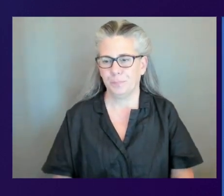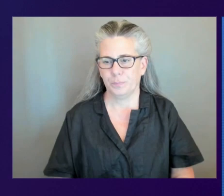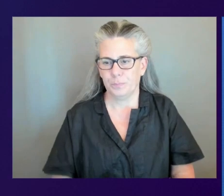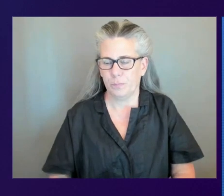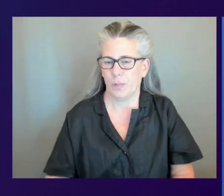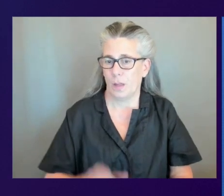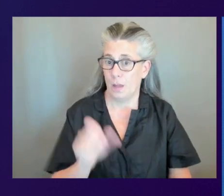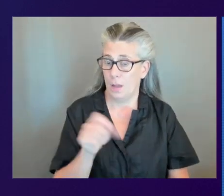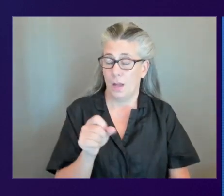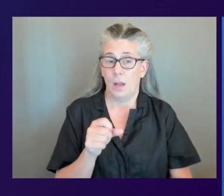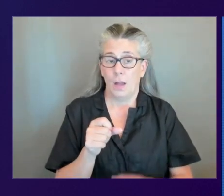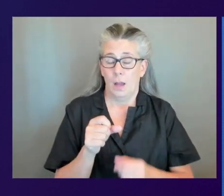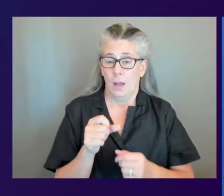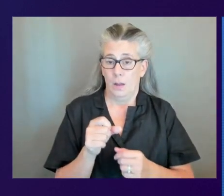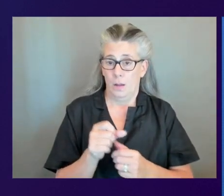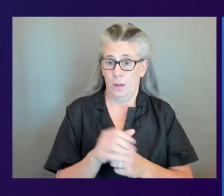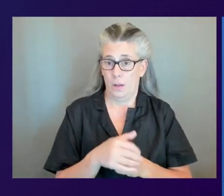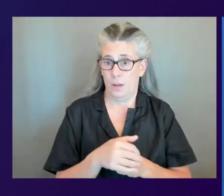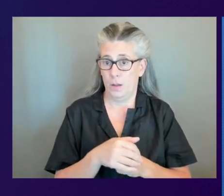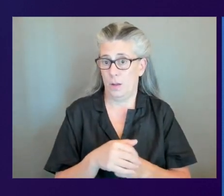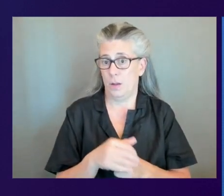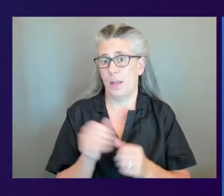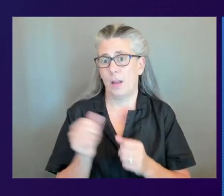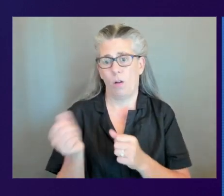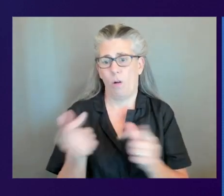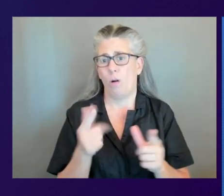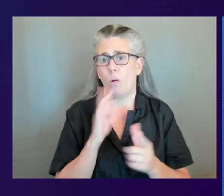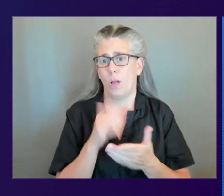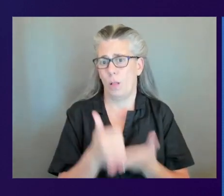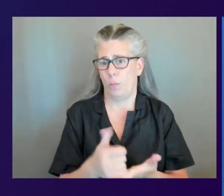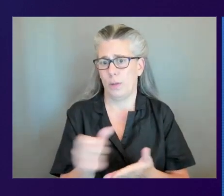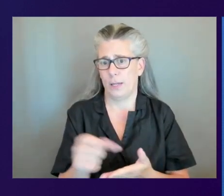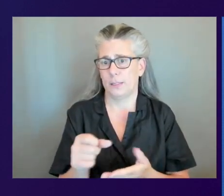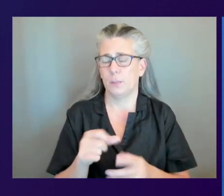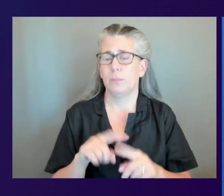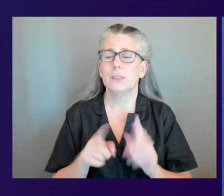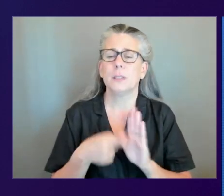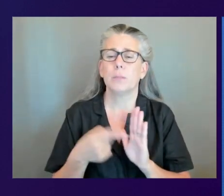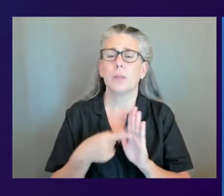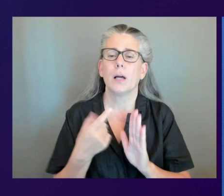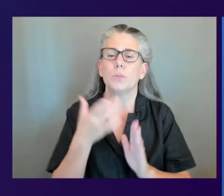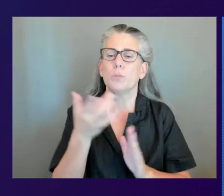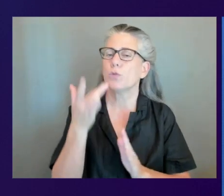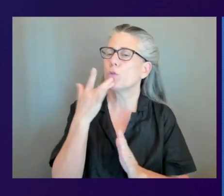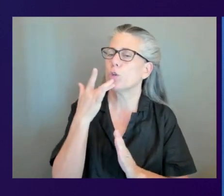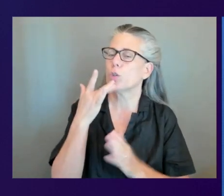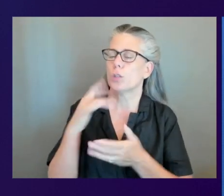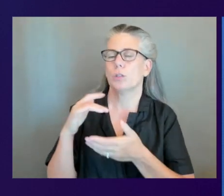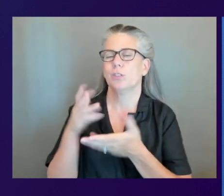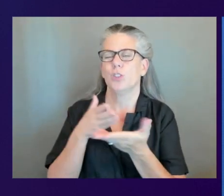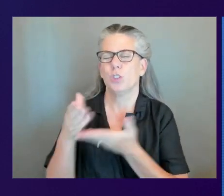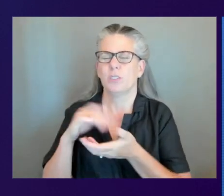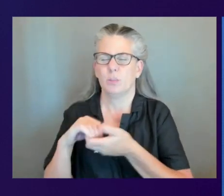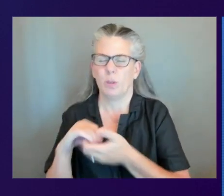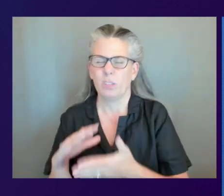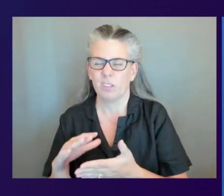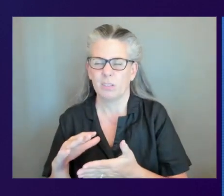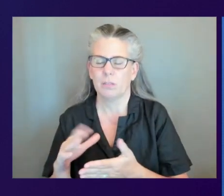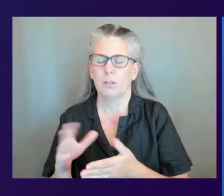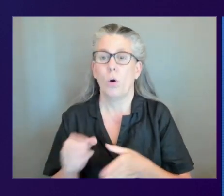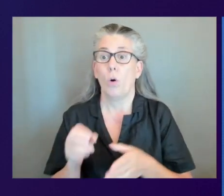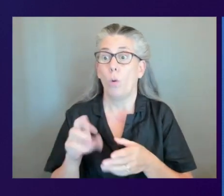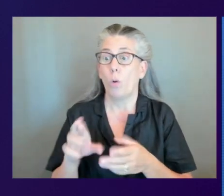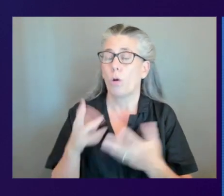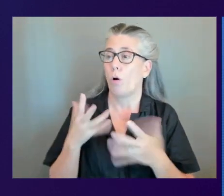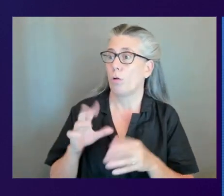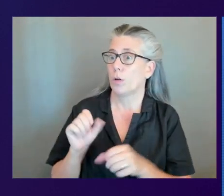really. Where it comes in is sometimes you have a preferred service partner, Sure. or you already are working with an account team at